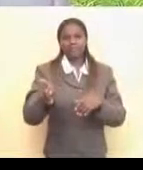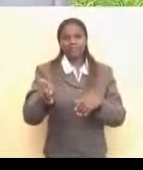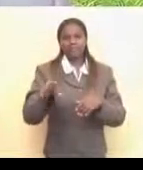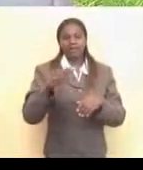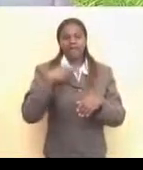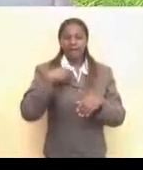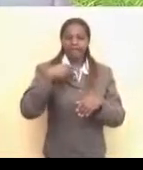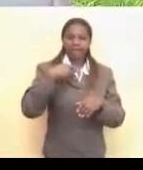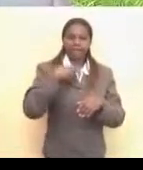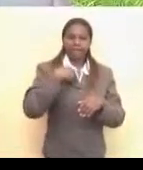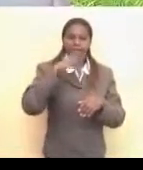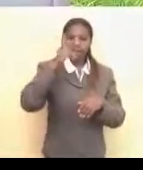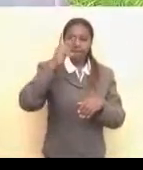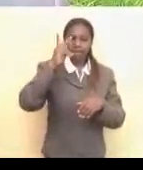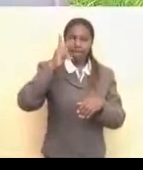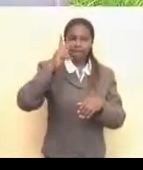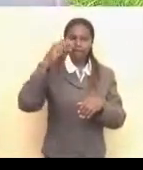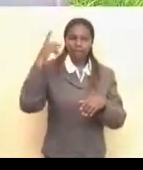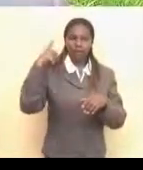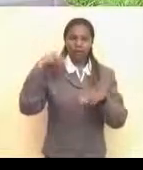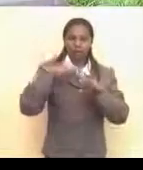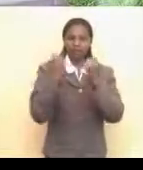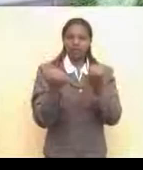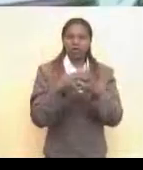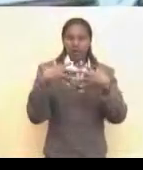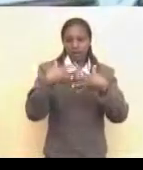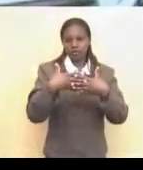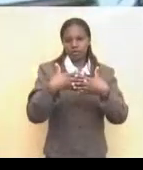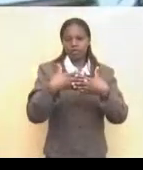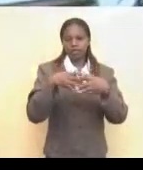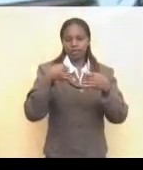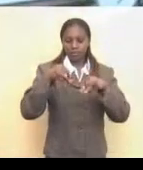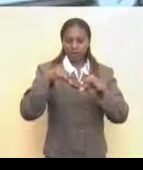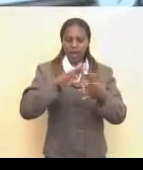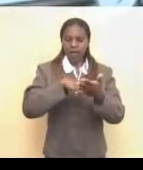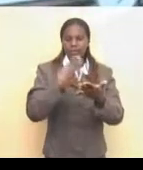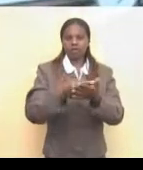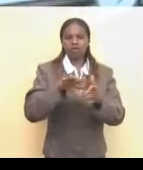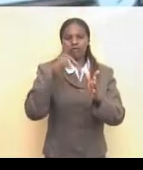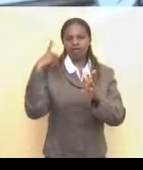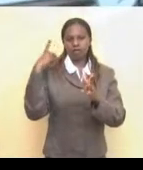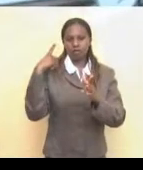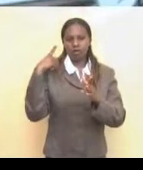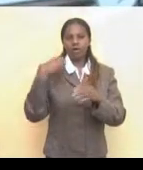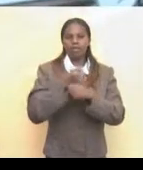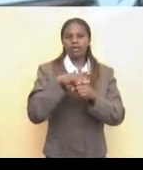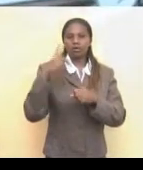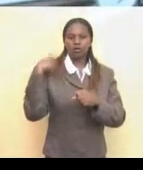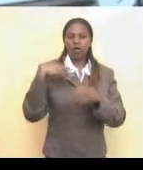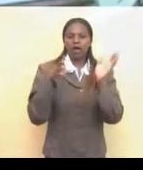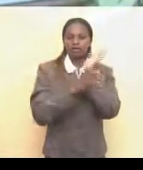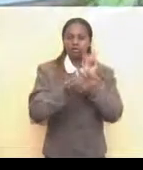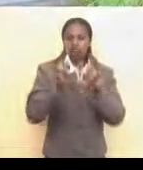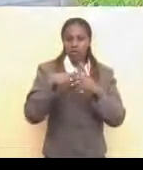the Paralegal Support Network. We're trying to demystify the application of law. We are trying to make law